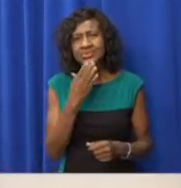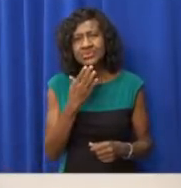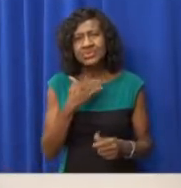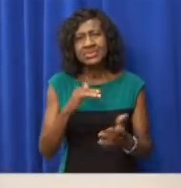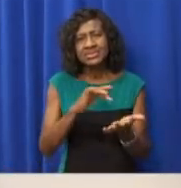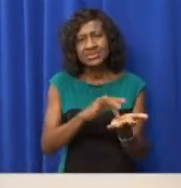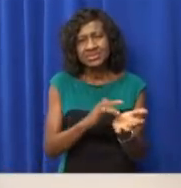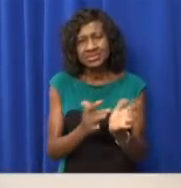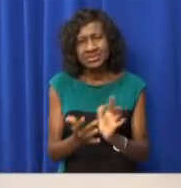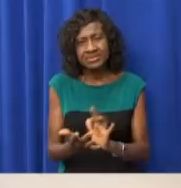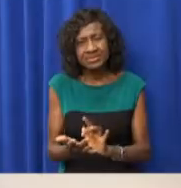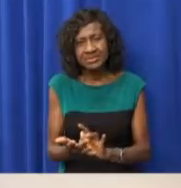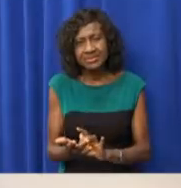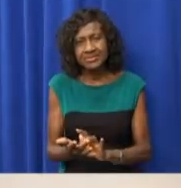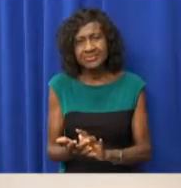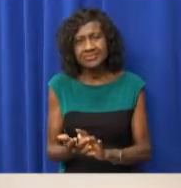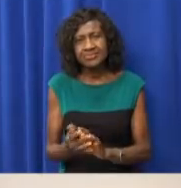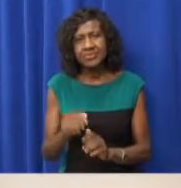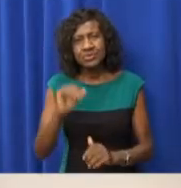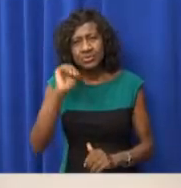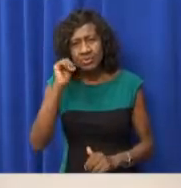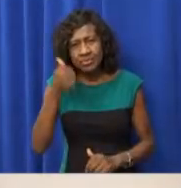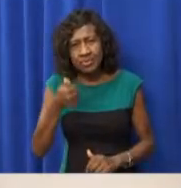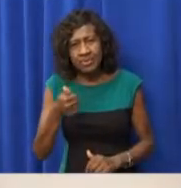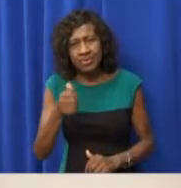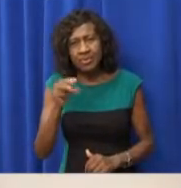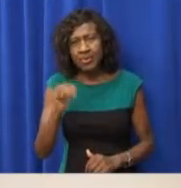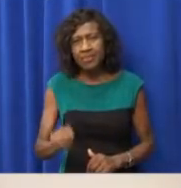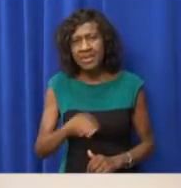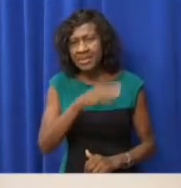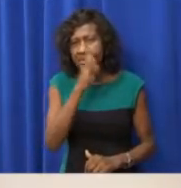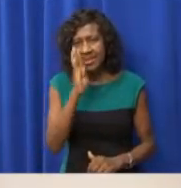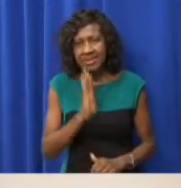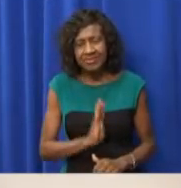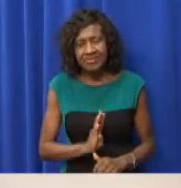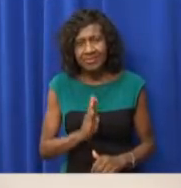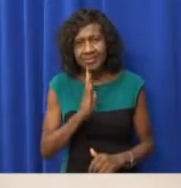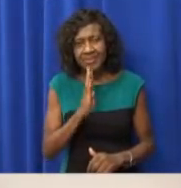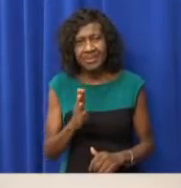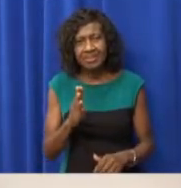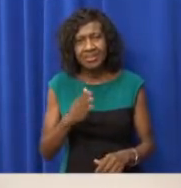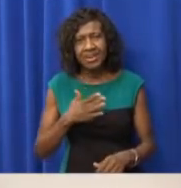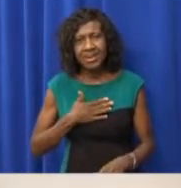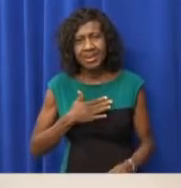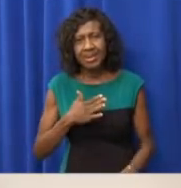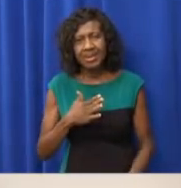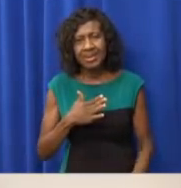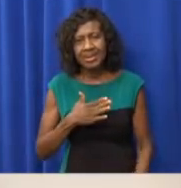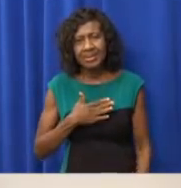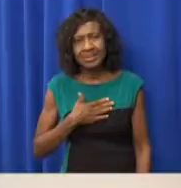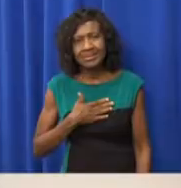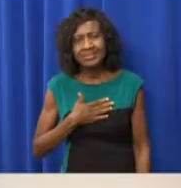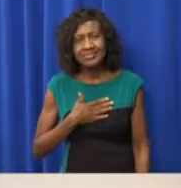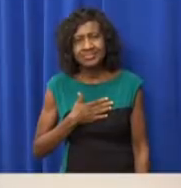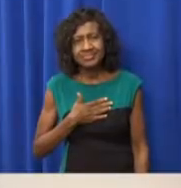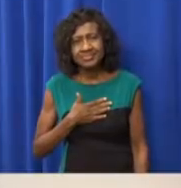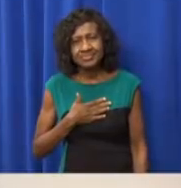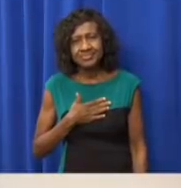gone, sweet Jesus, and tomorrow I hope will be mine.